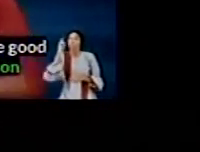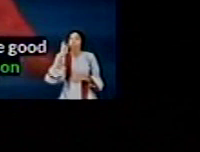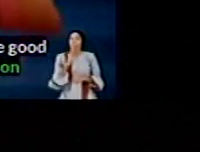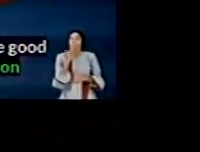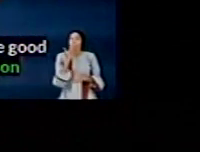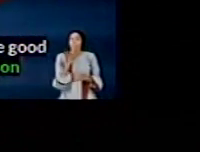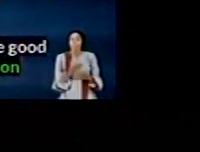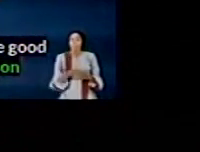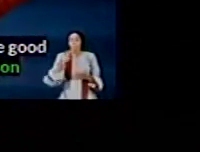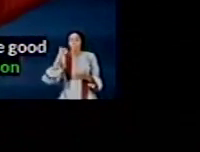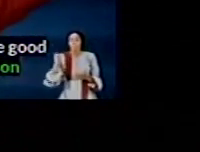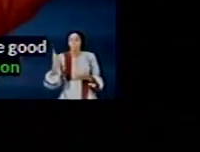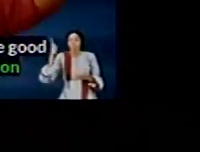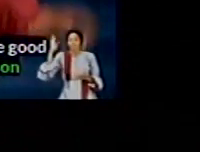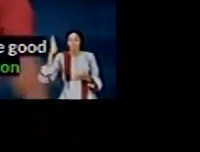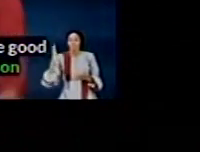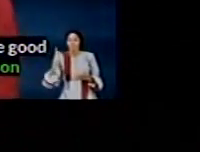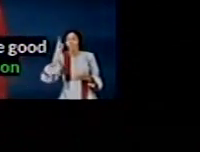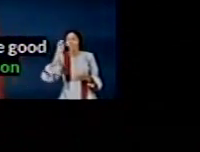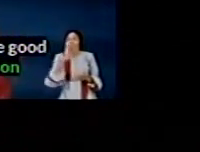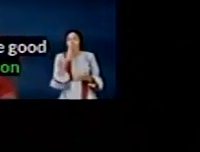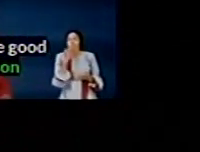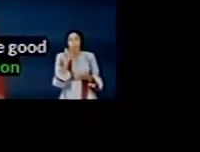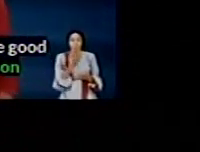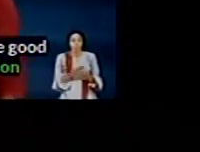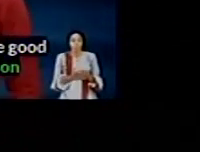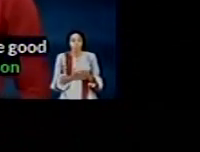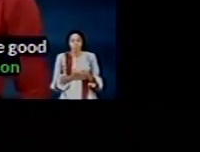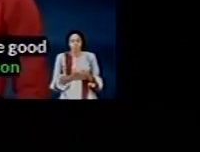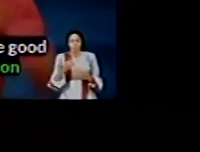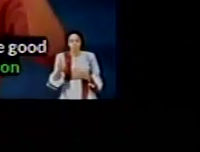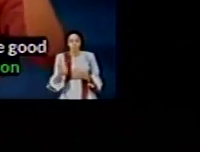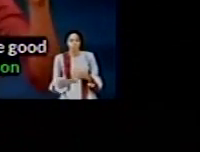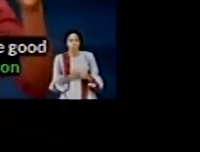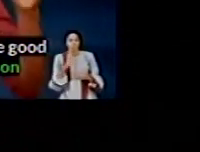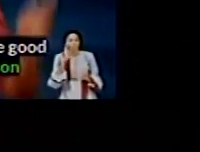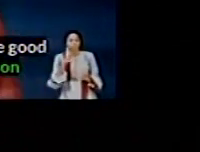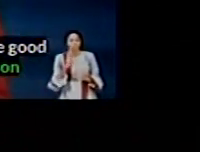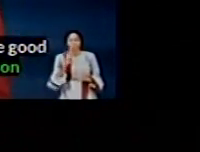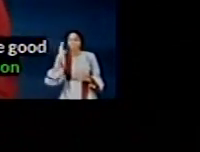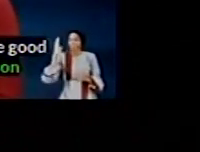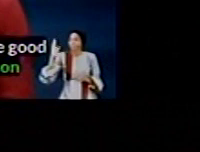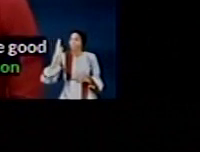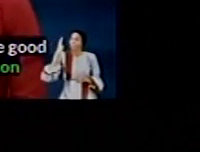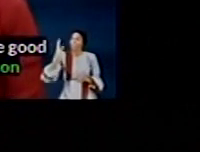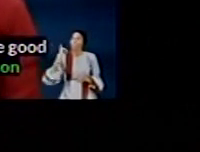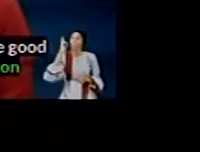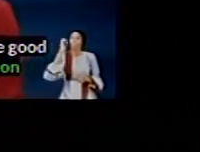You are good, Jehovah. Everybody